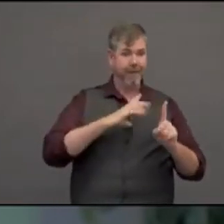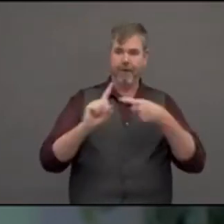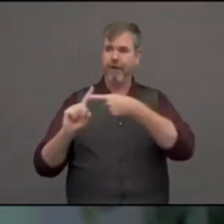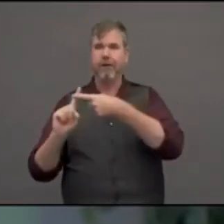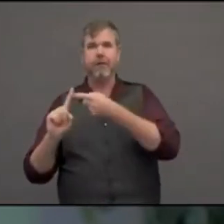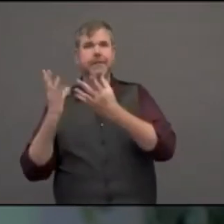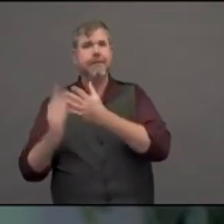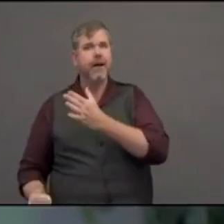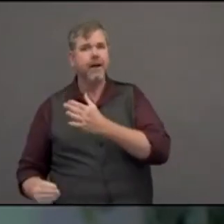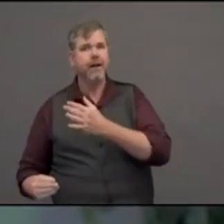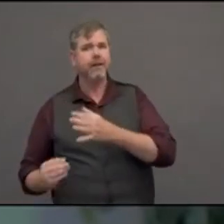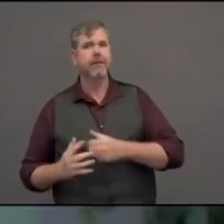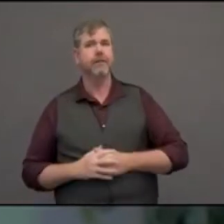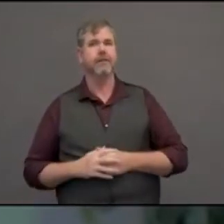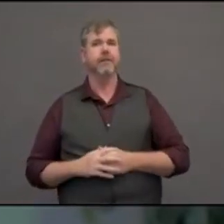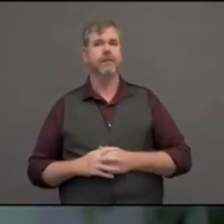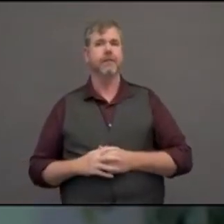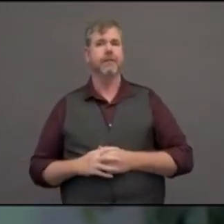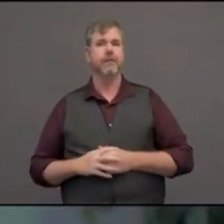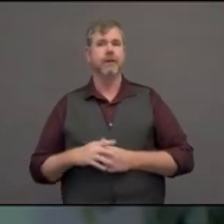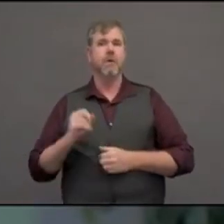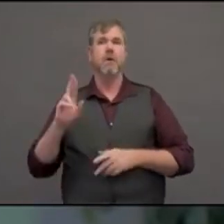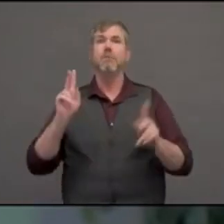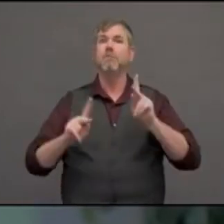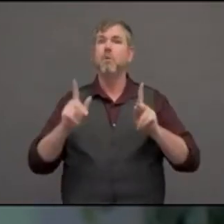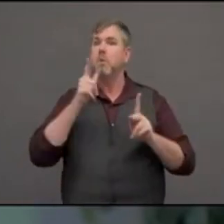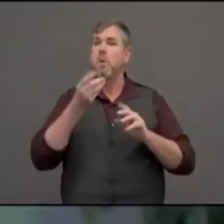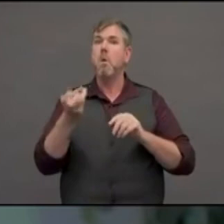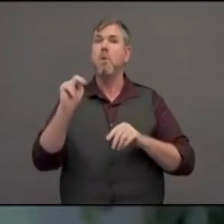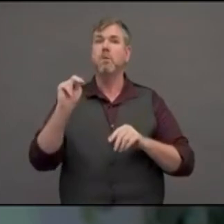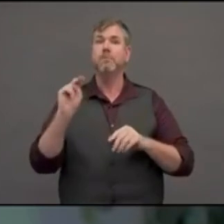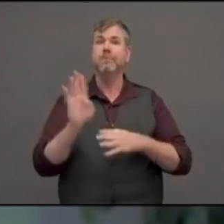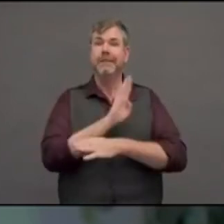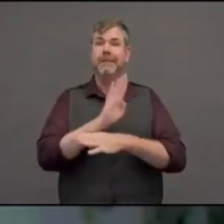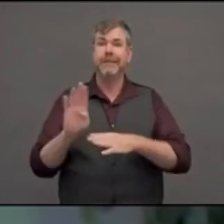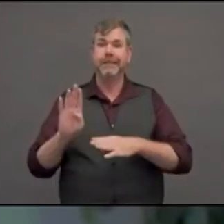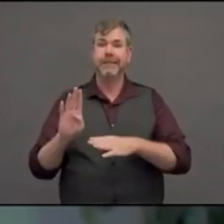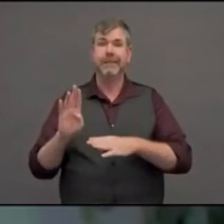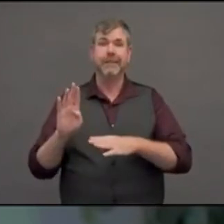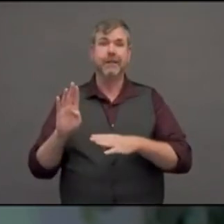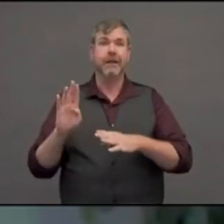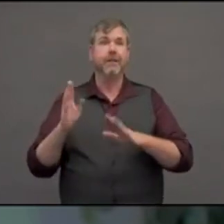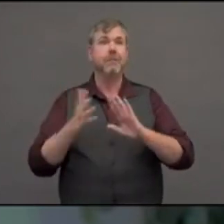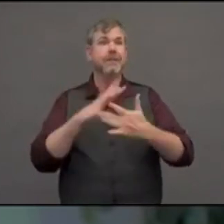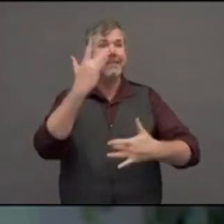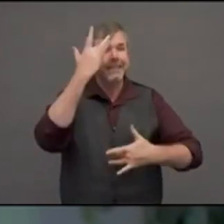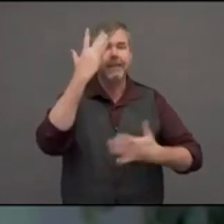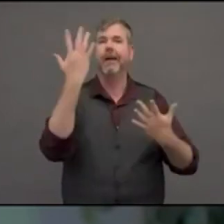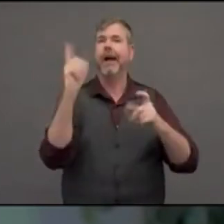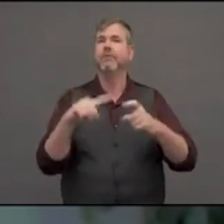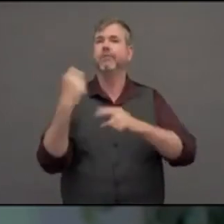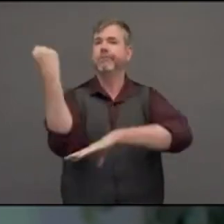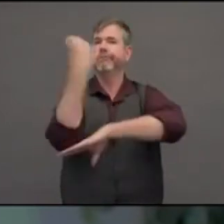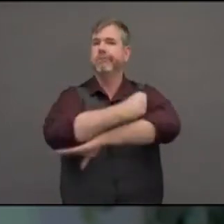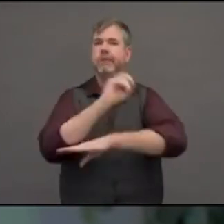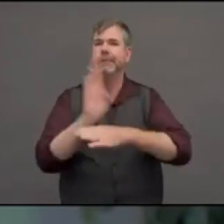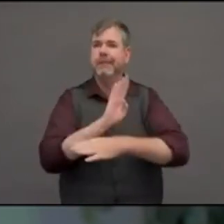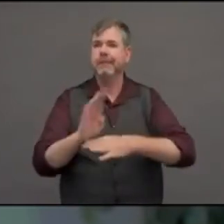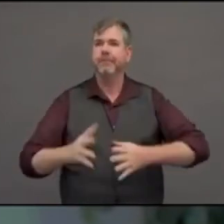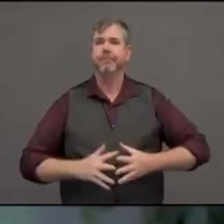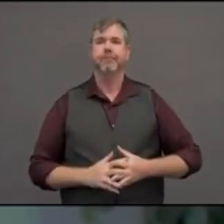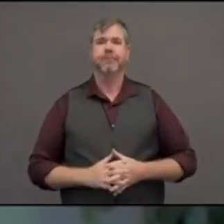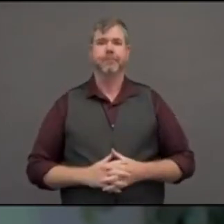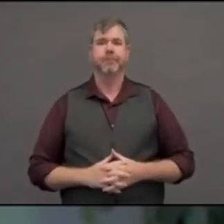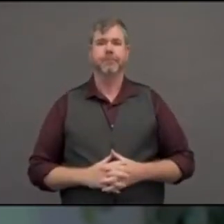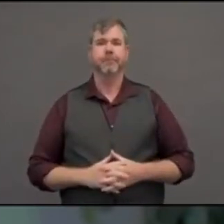business, we can't go. Also, we have to think about our healthcare workers. We will overwhelm our healthcare system